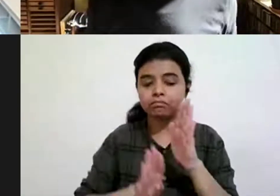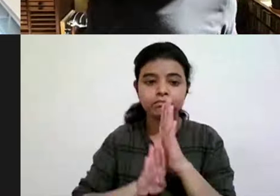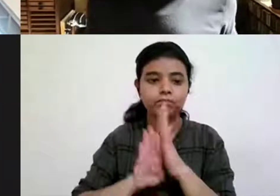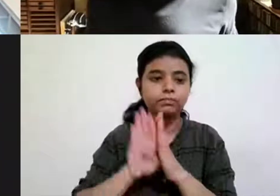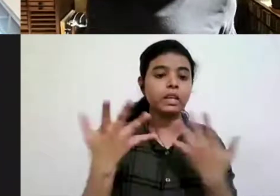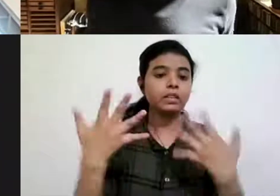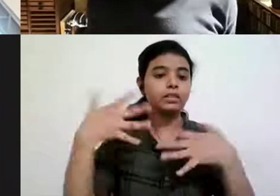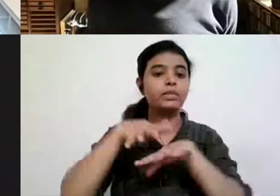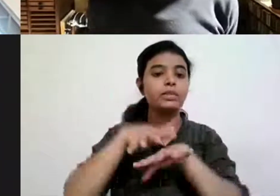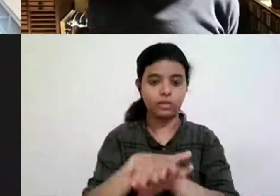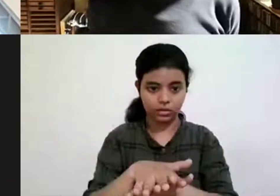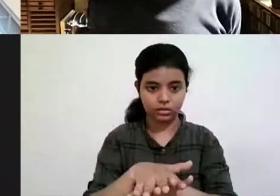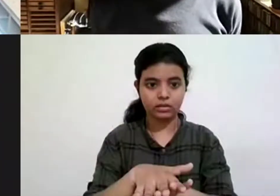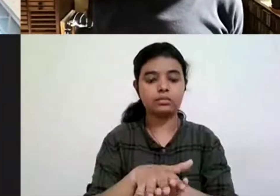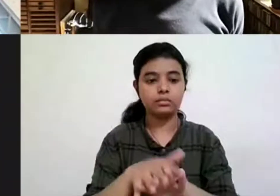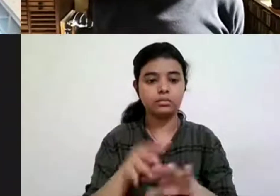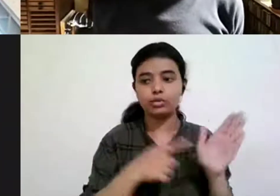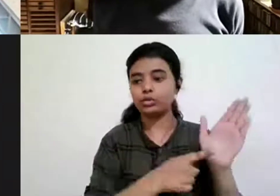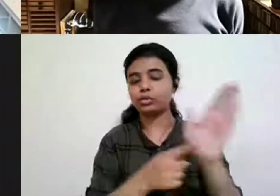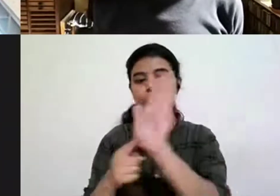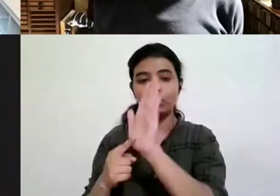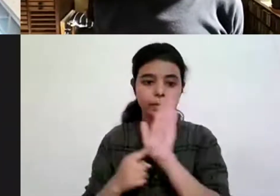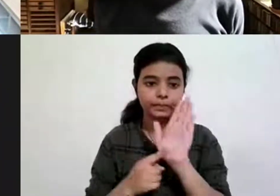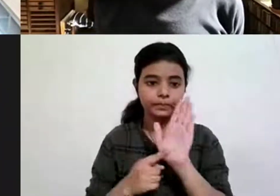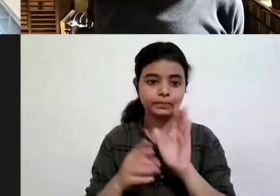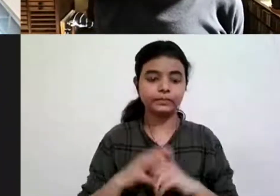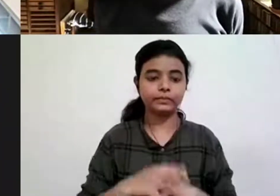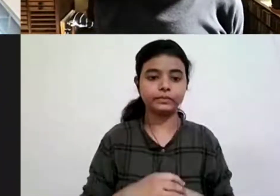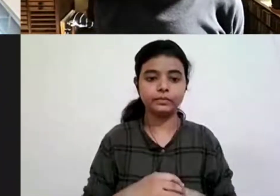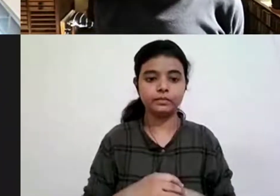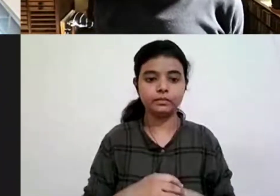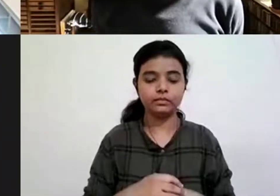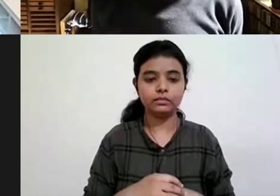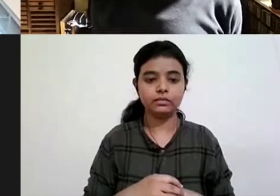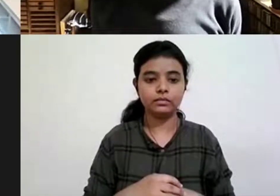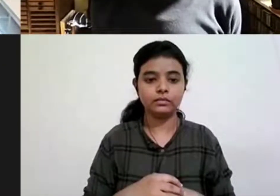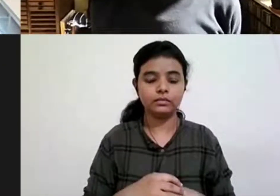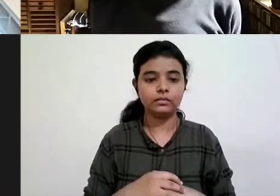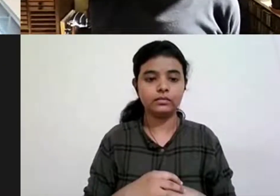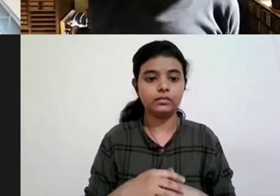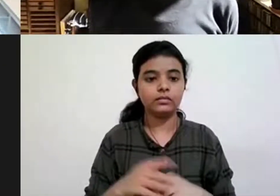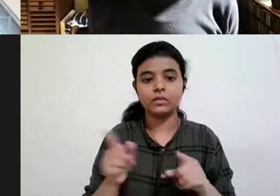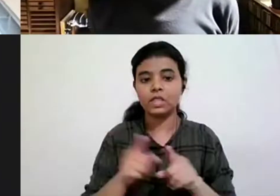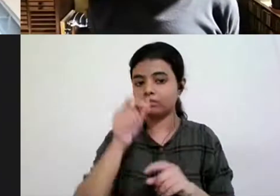inclusive exhibition, which